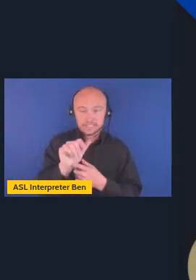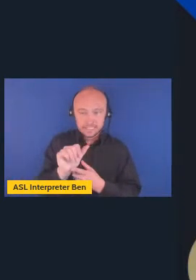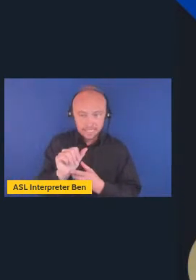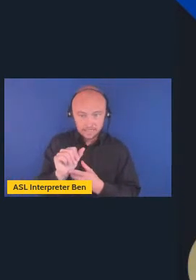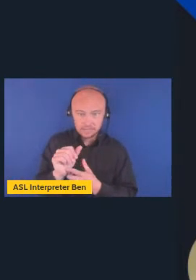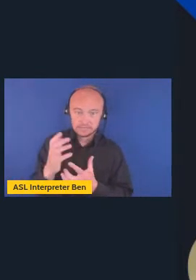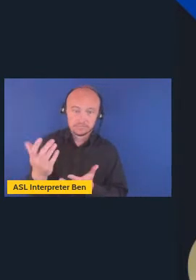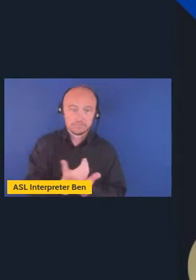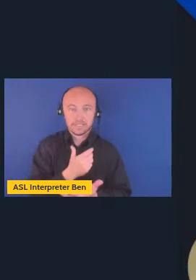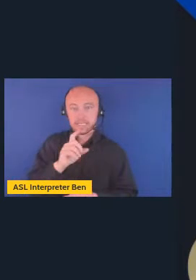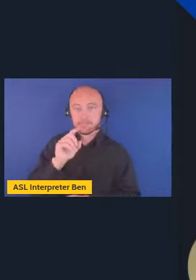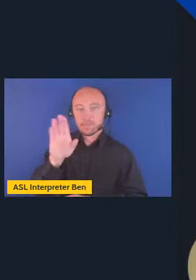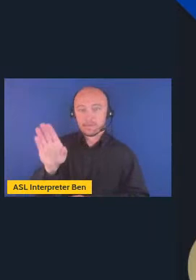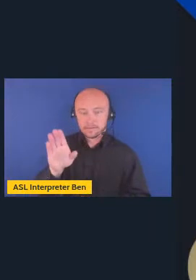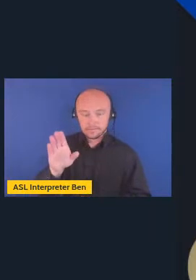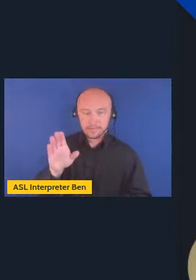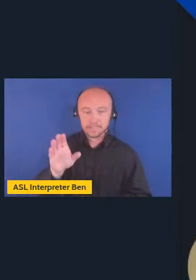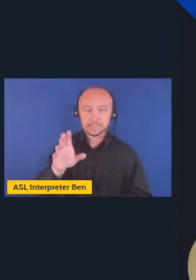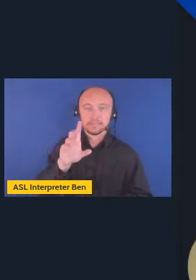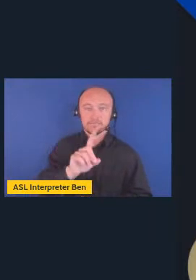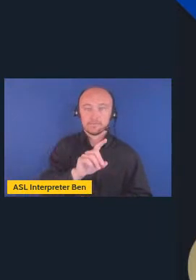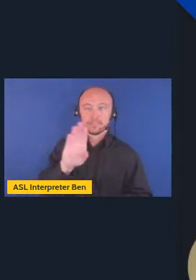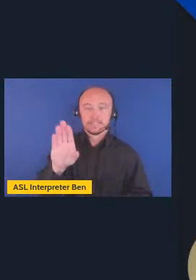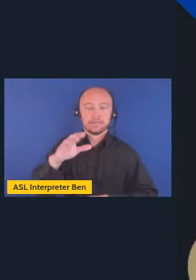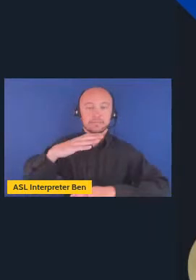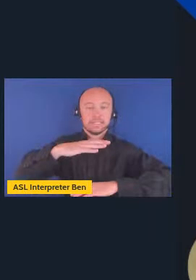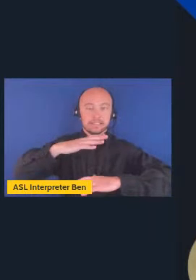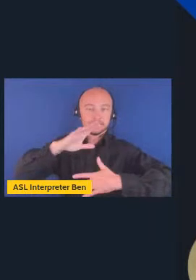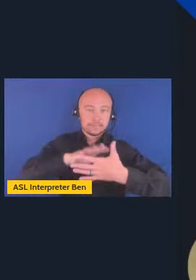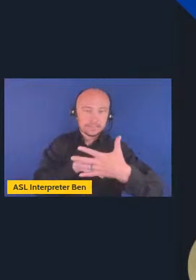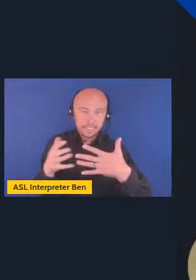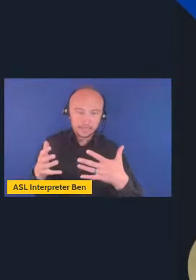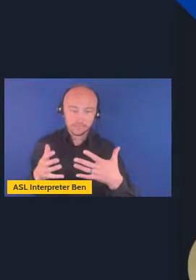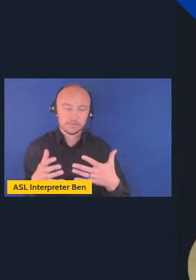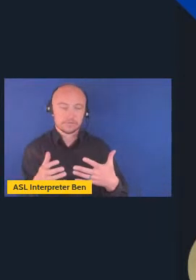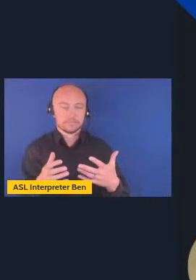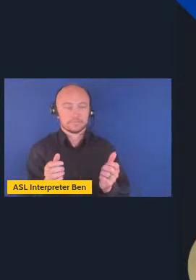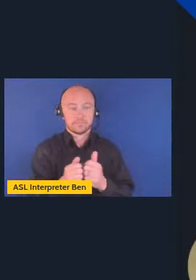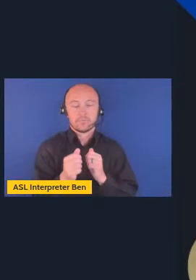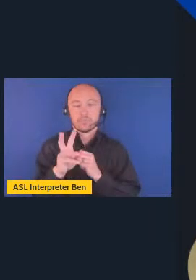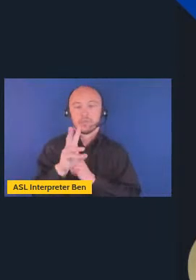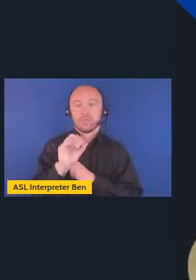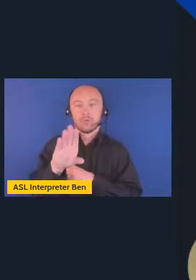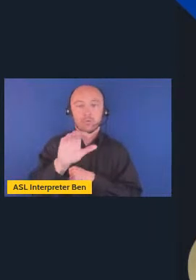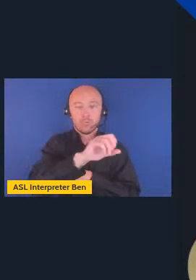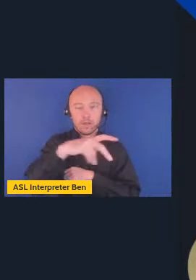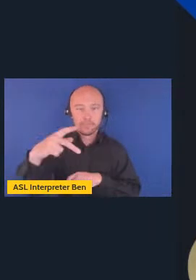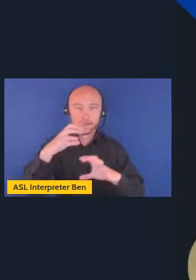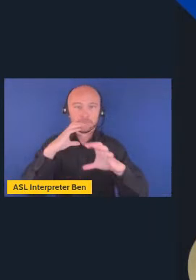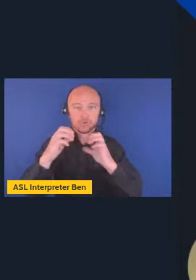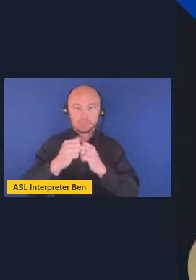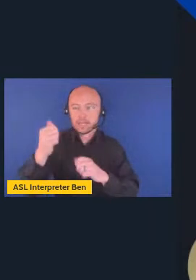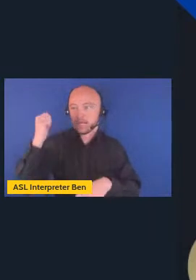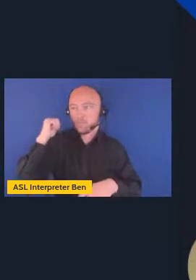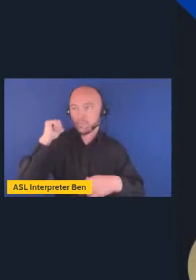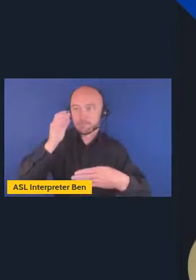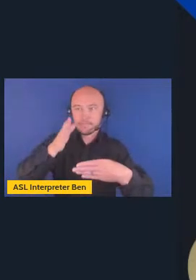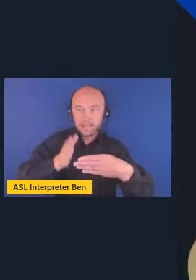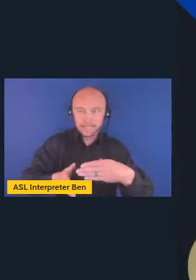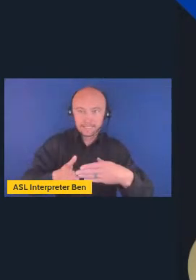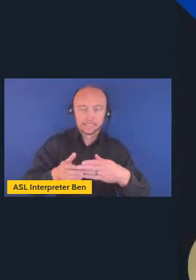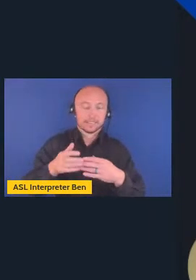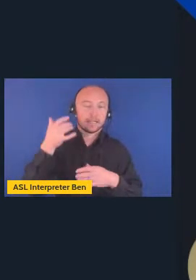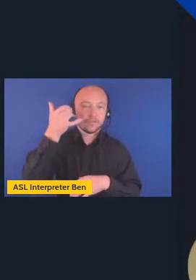a database, like from a DynamoDB table. For example, sites or the web app will communicate with your backend, and then if you have a mobile